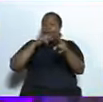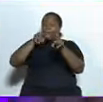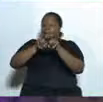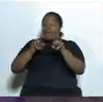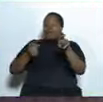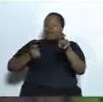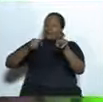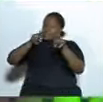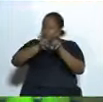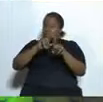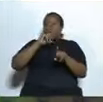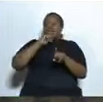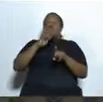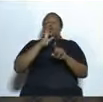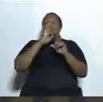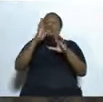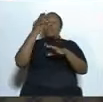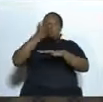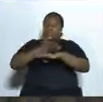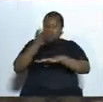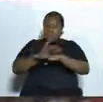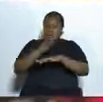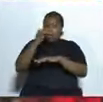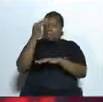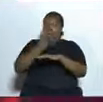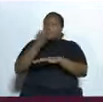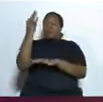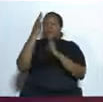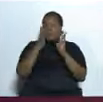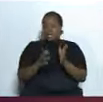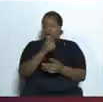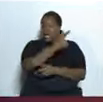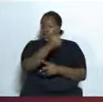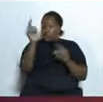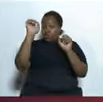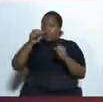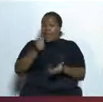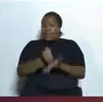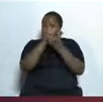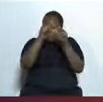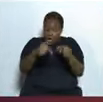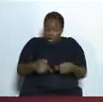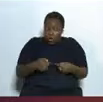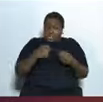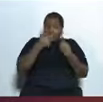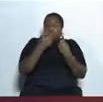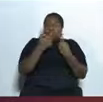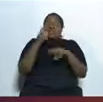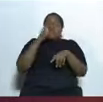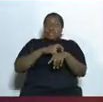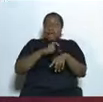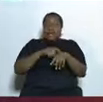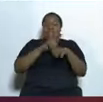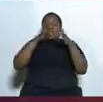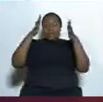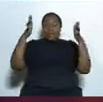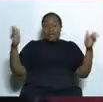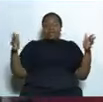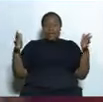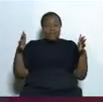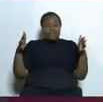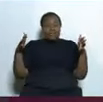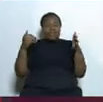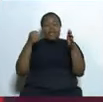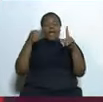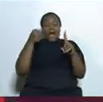sister not be deceived by cults. You can help yourself when the great Antichrist